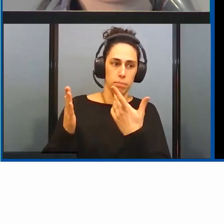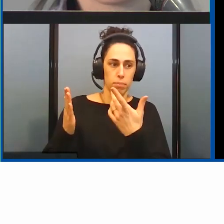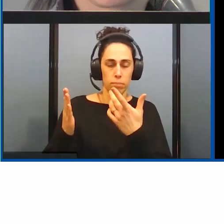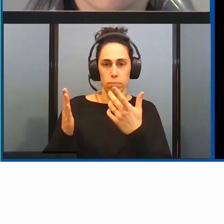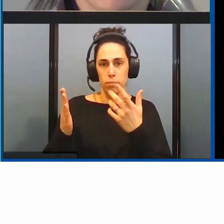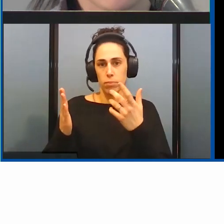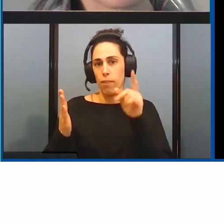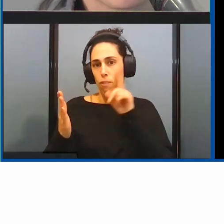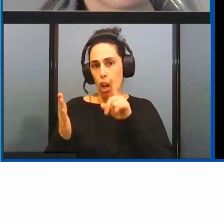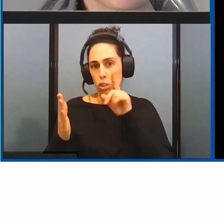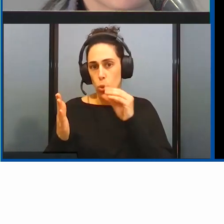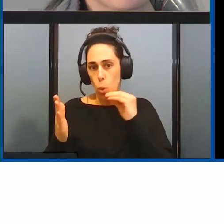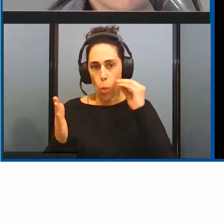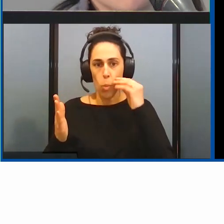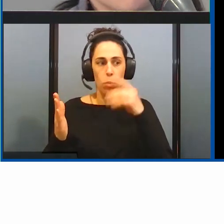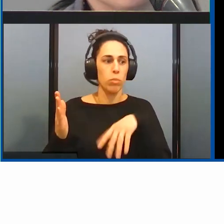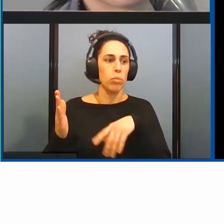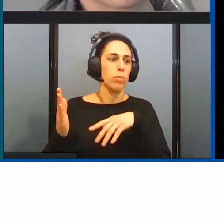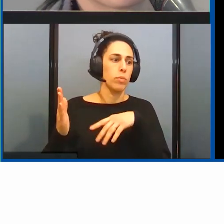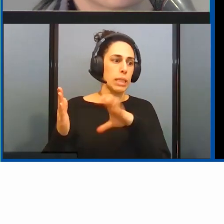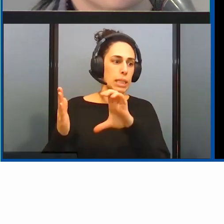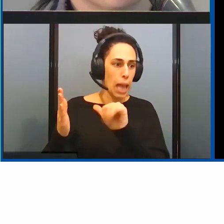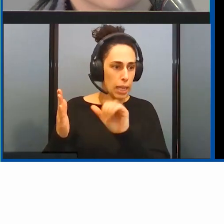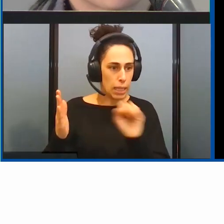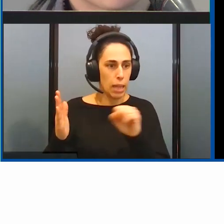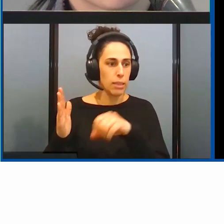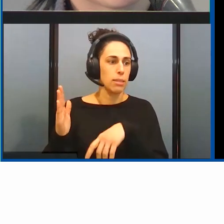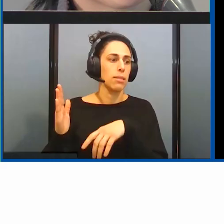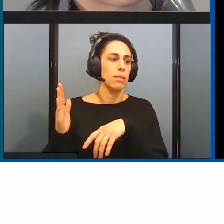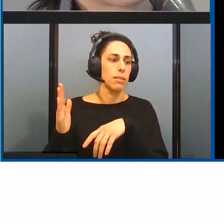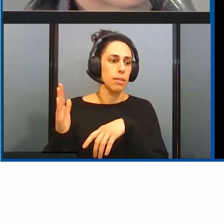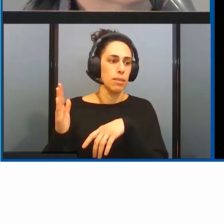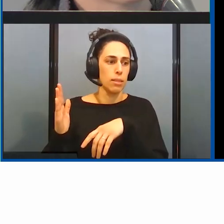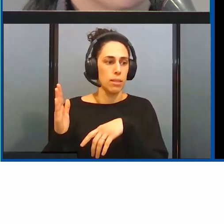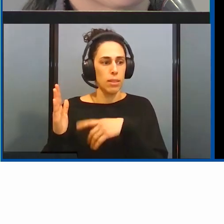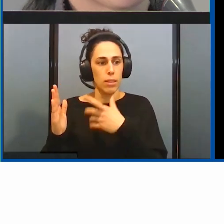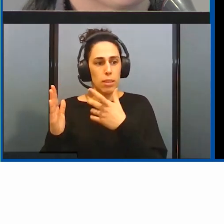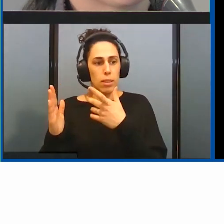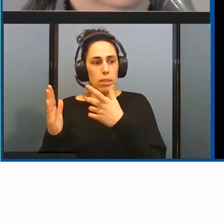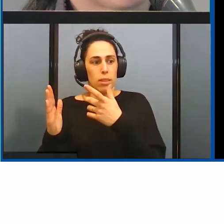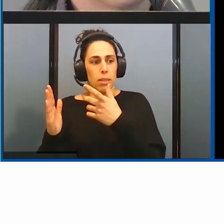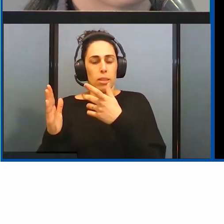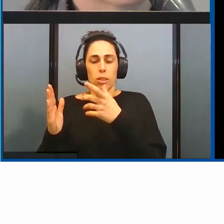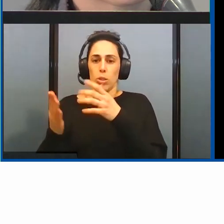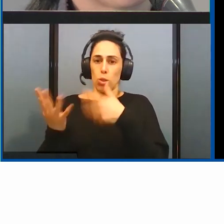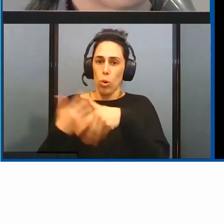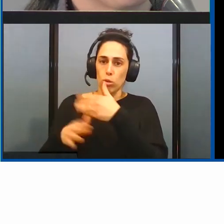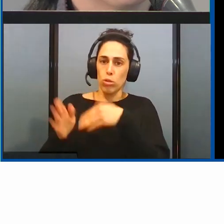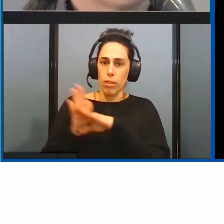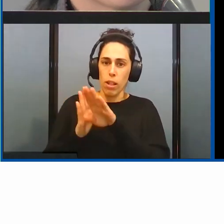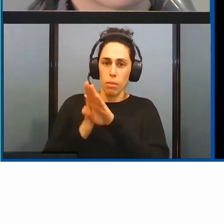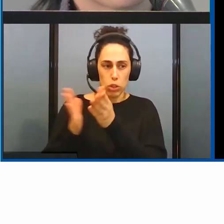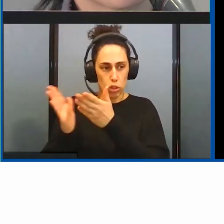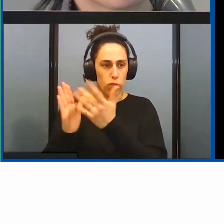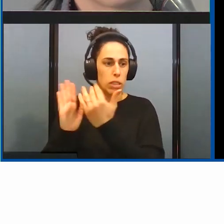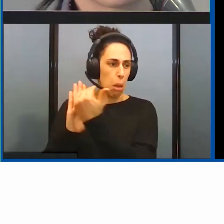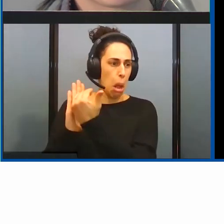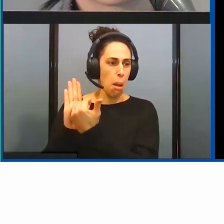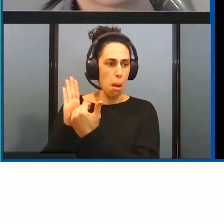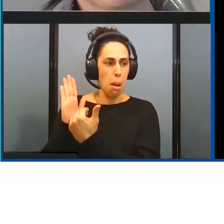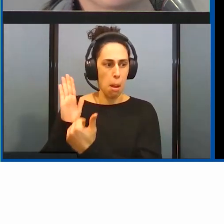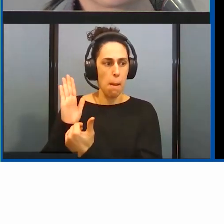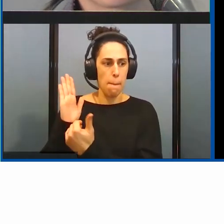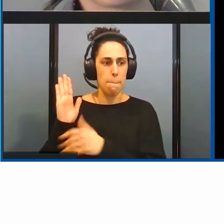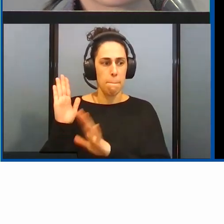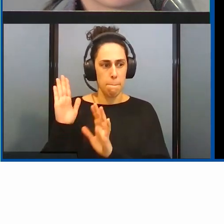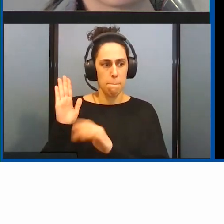CAS. There's a bit of an overlap in there. Social and development services, and the OCL itself. So if there's a